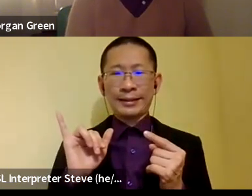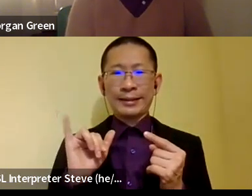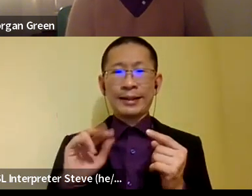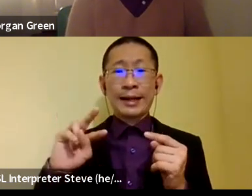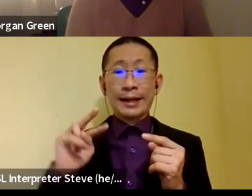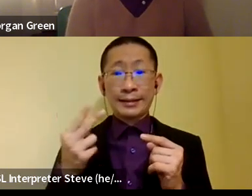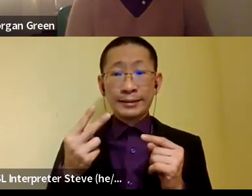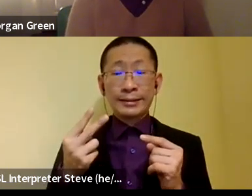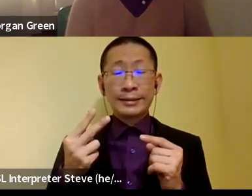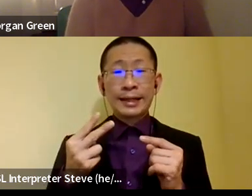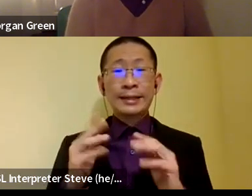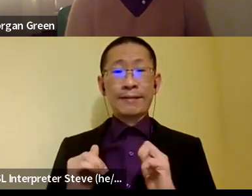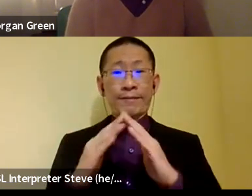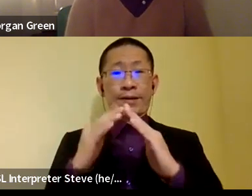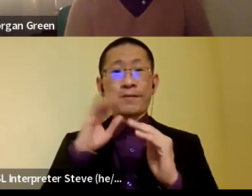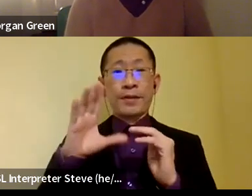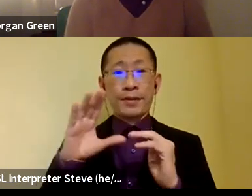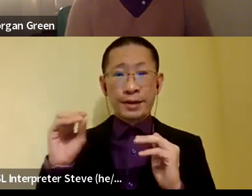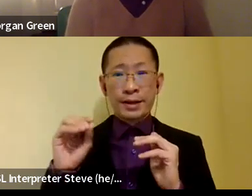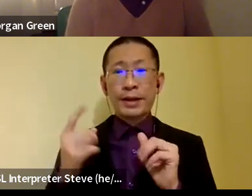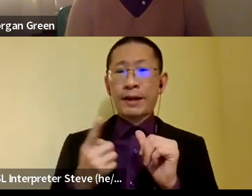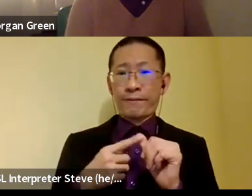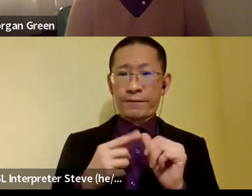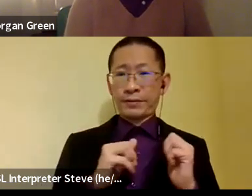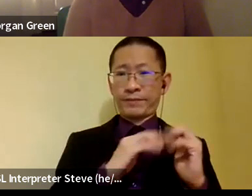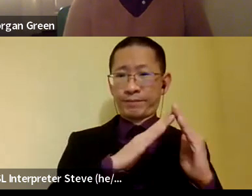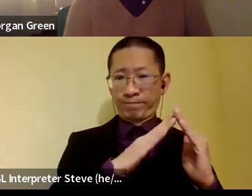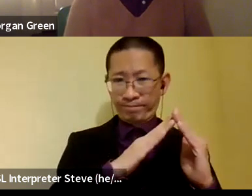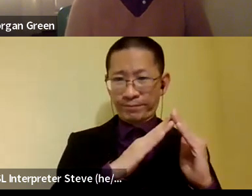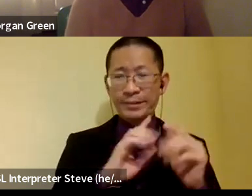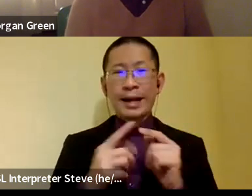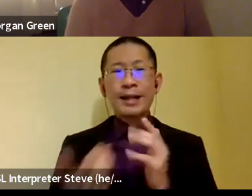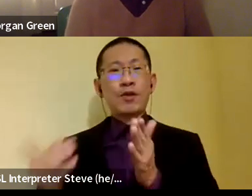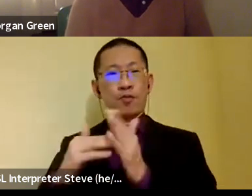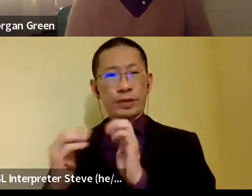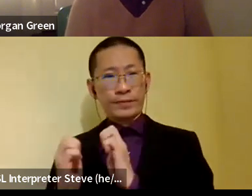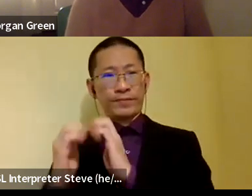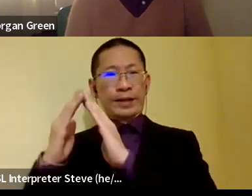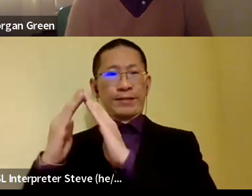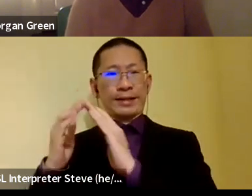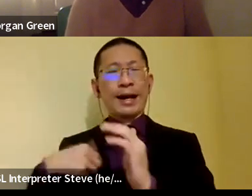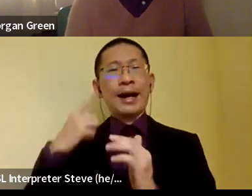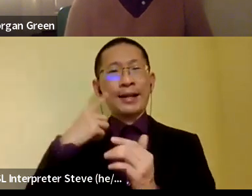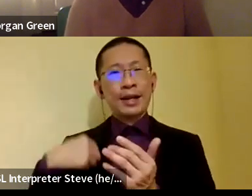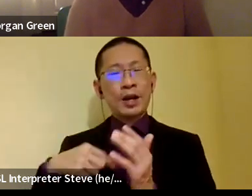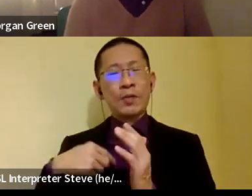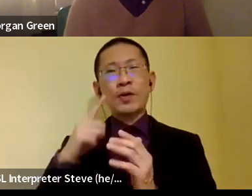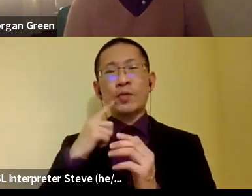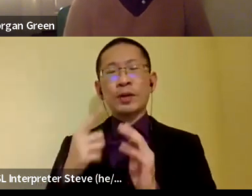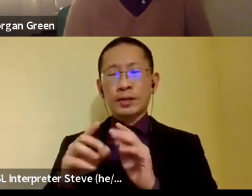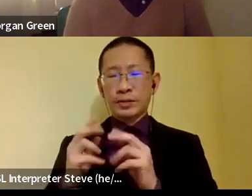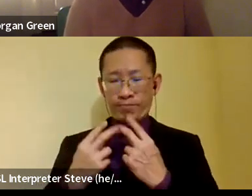second founding of the company. There was the original founding and then the refounding, where I think we really found